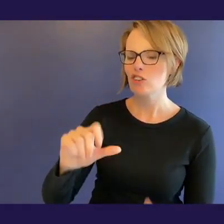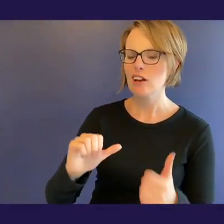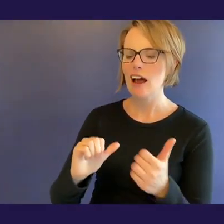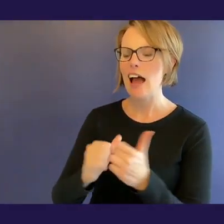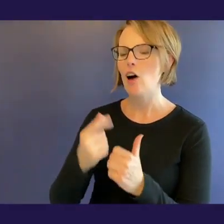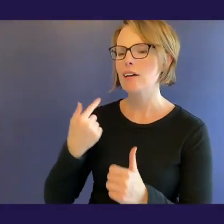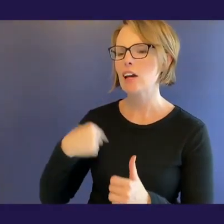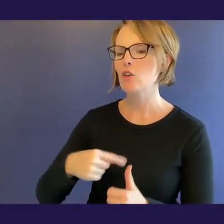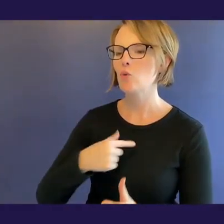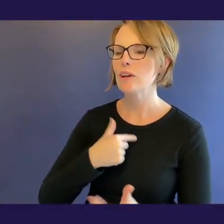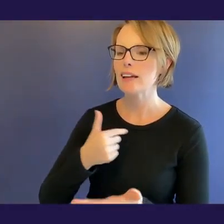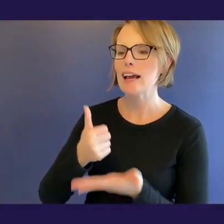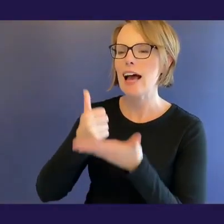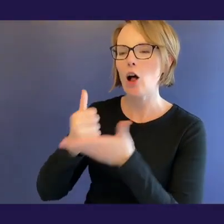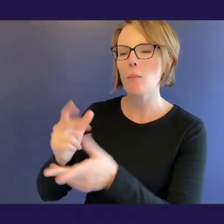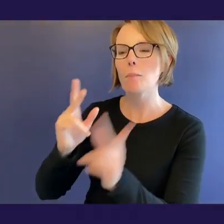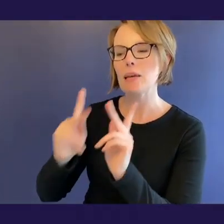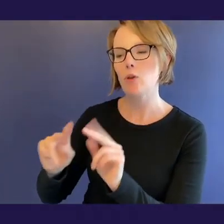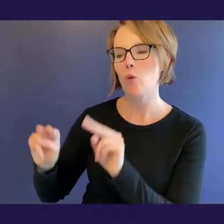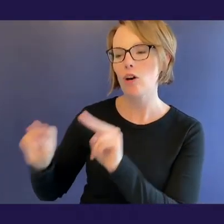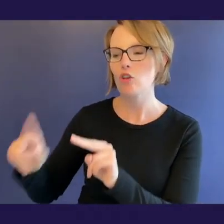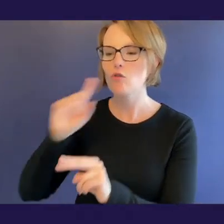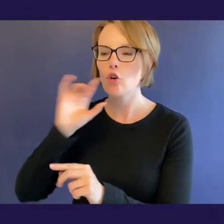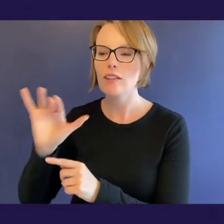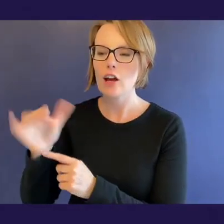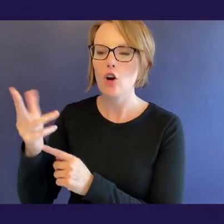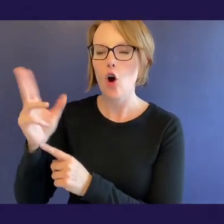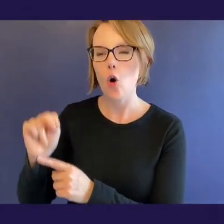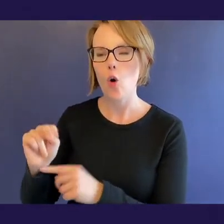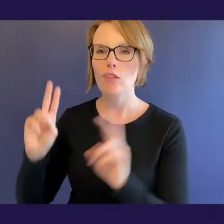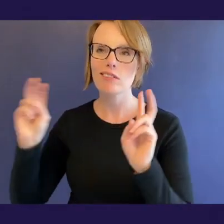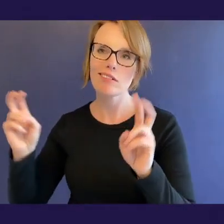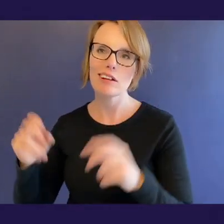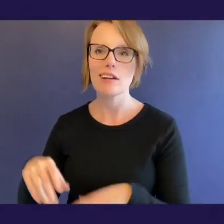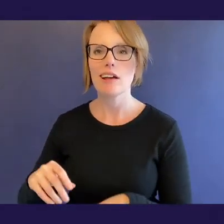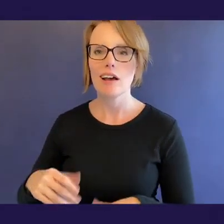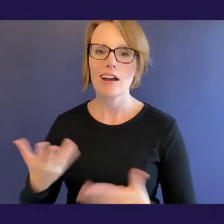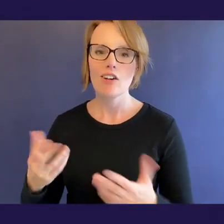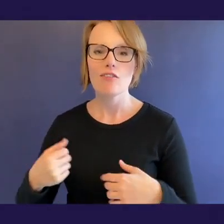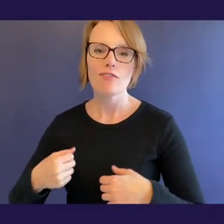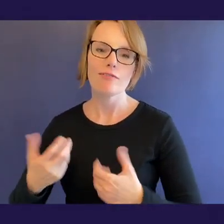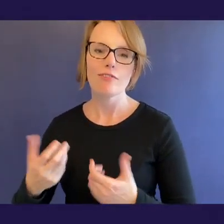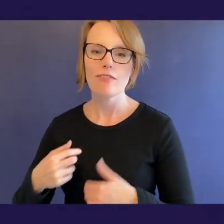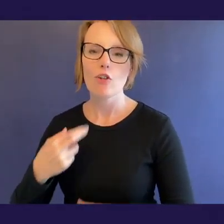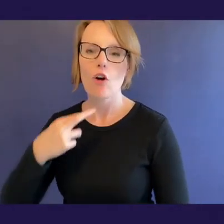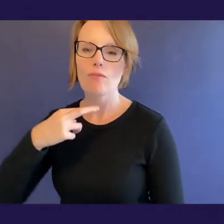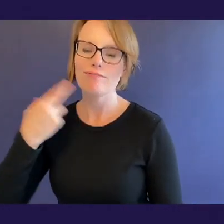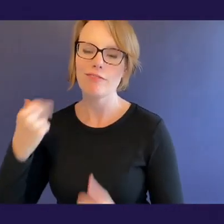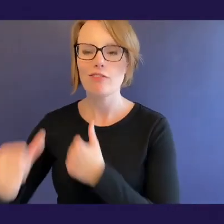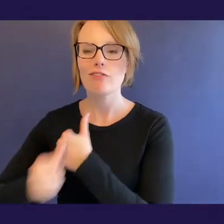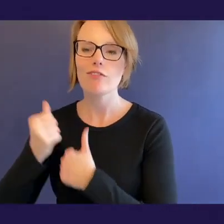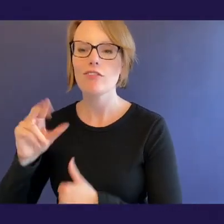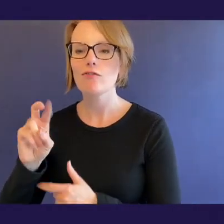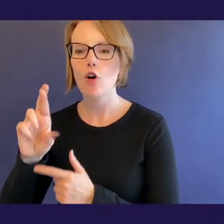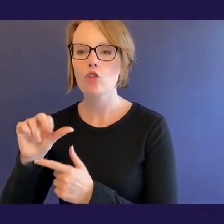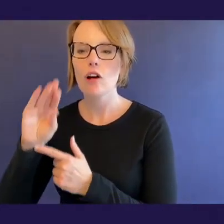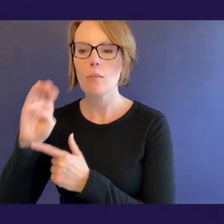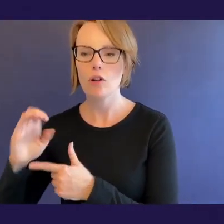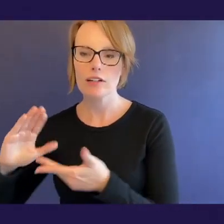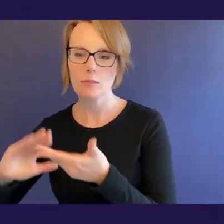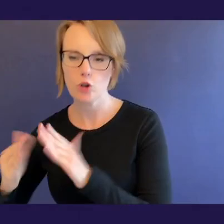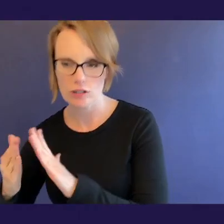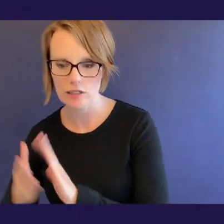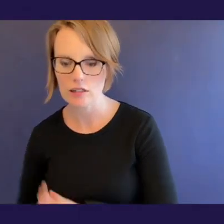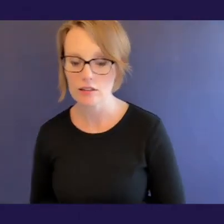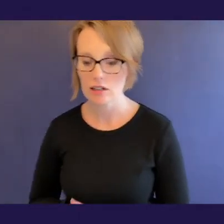se. What I mean is that people want to feel part of a community. And so the people who are most vocal